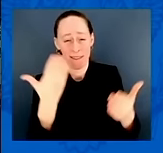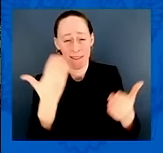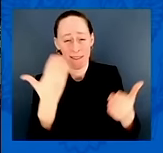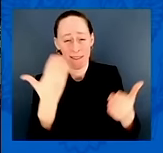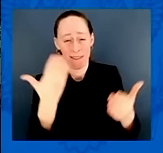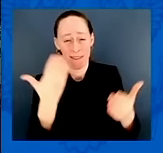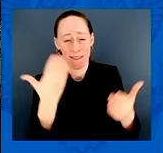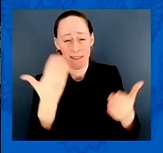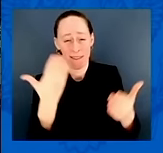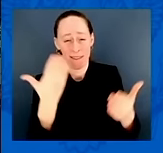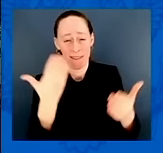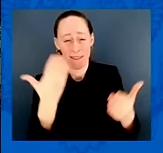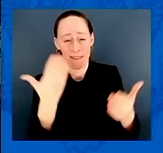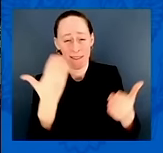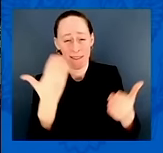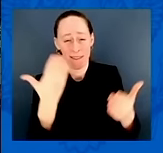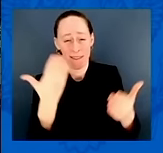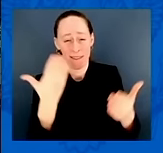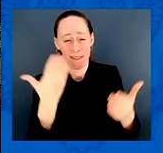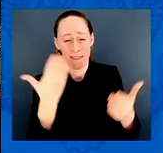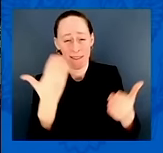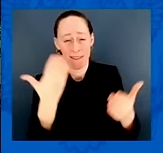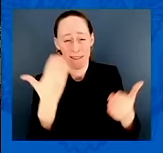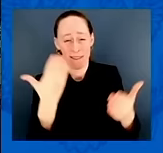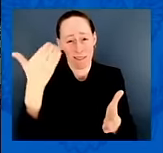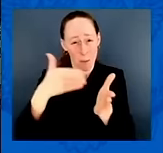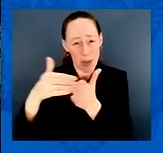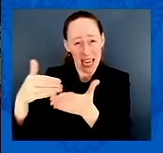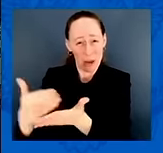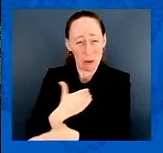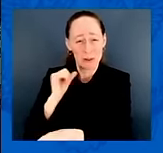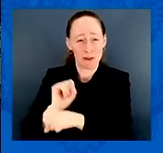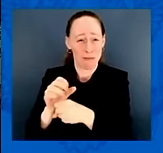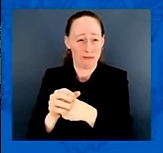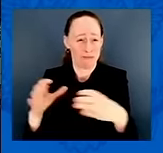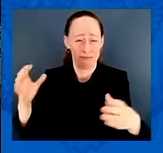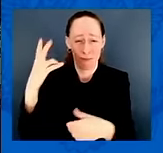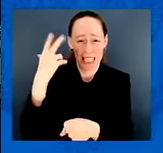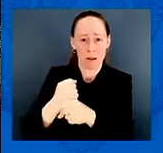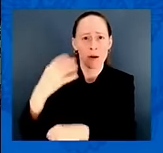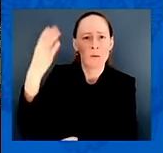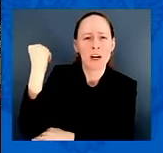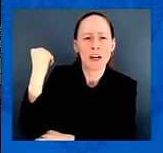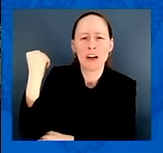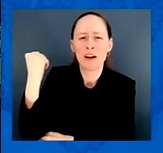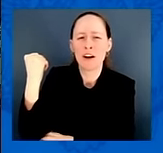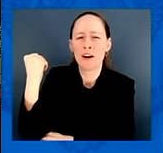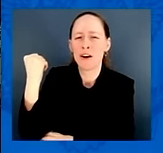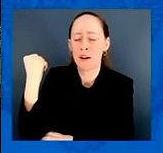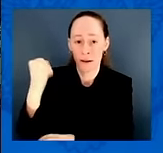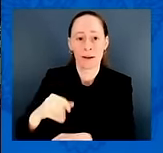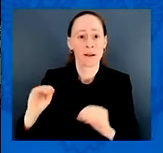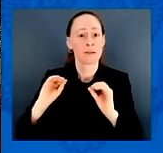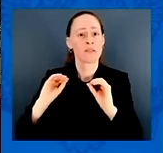Unemployment. I'm sorry. I just had to do it. Unemployment. At 50-year lows.